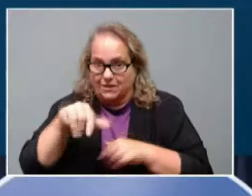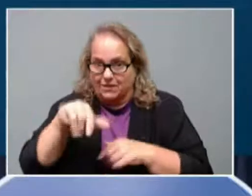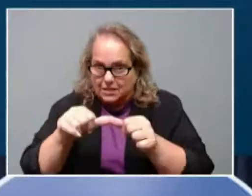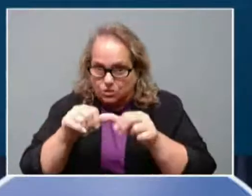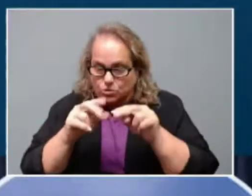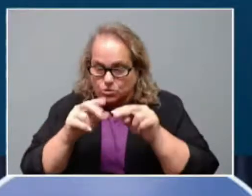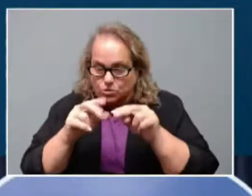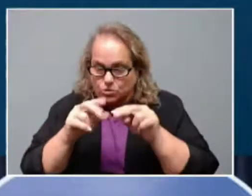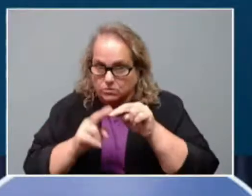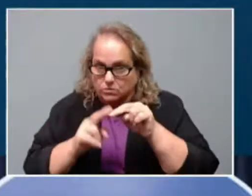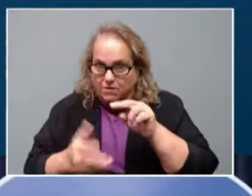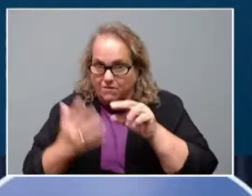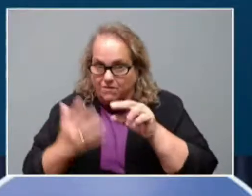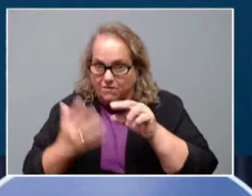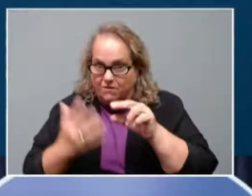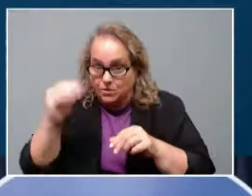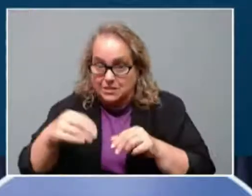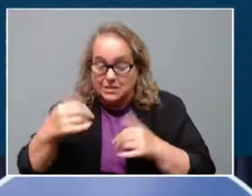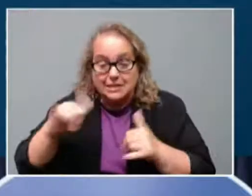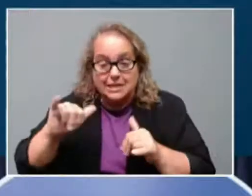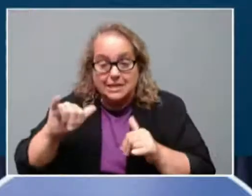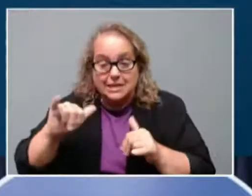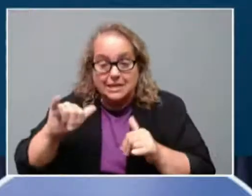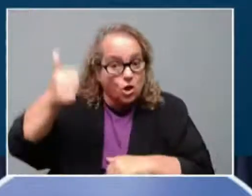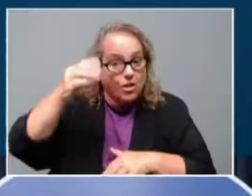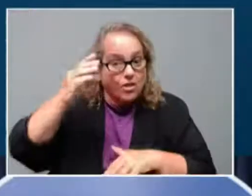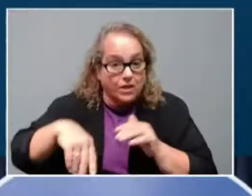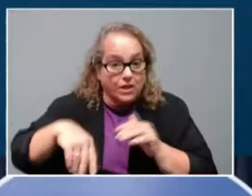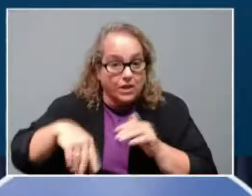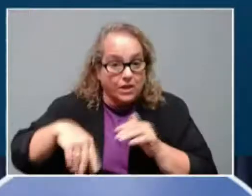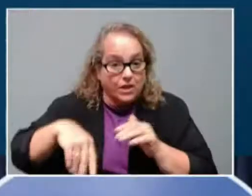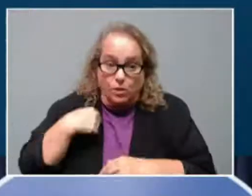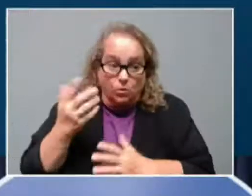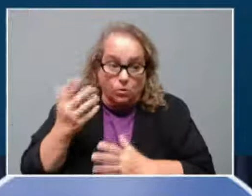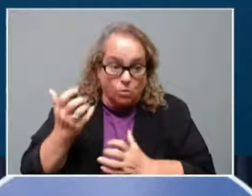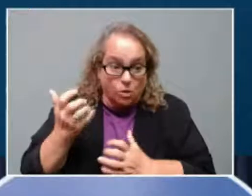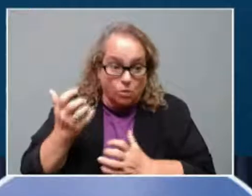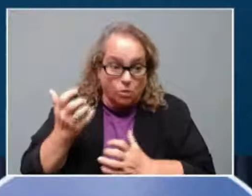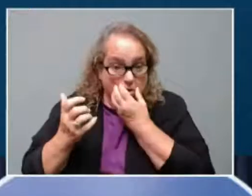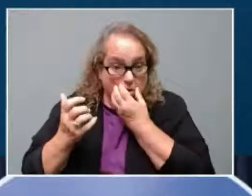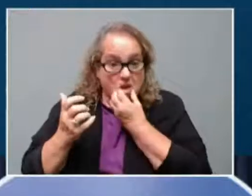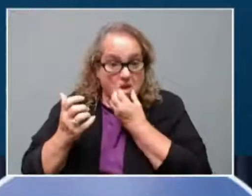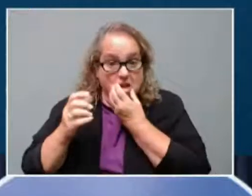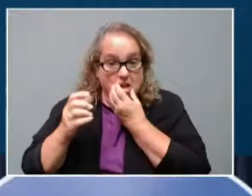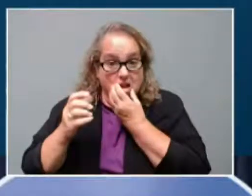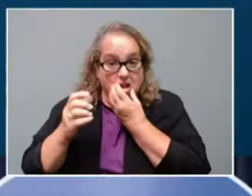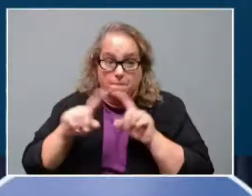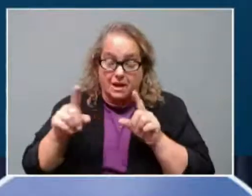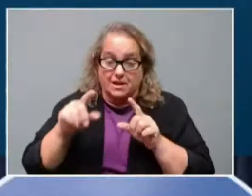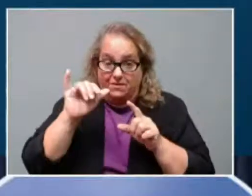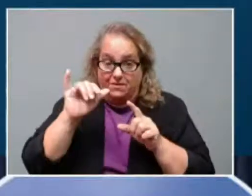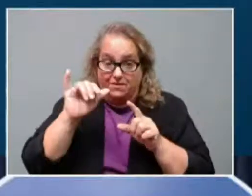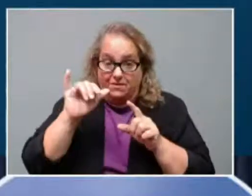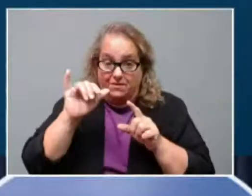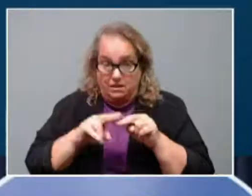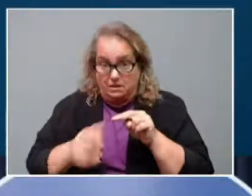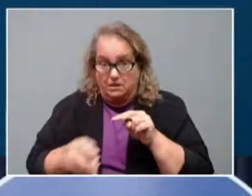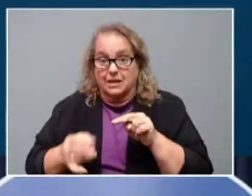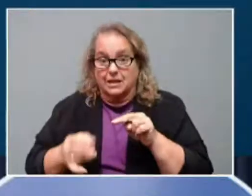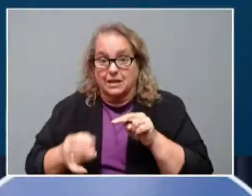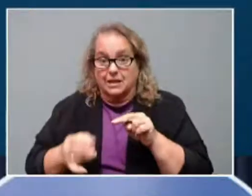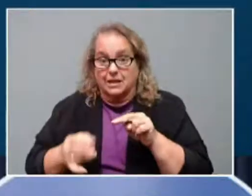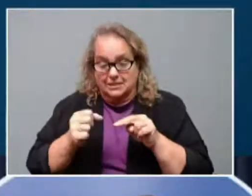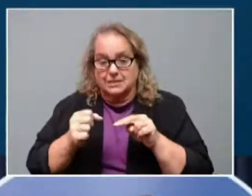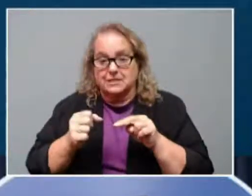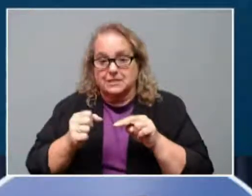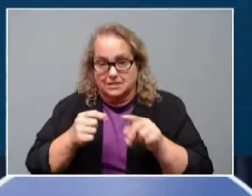5%, still a lot higher than we would really like out there. But this decline is a little bit